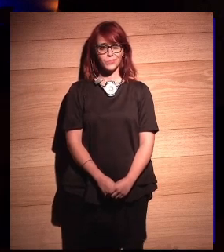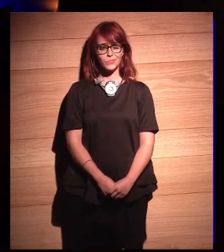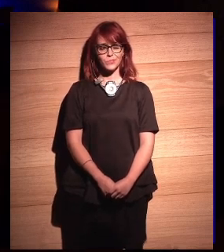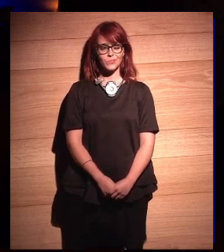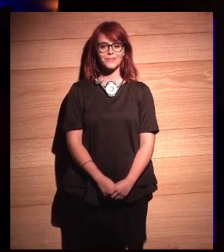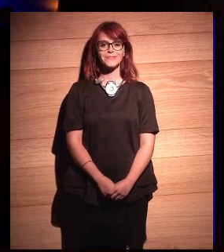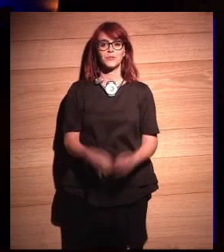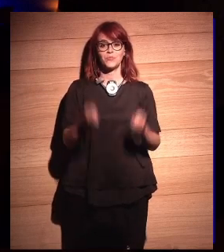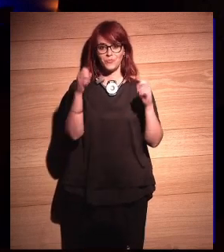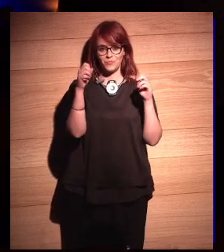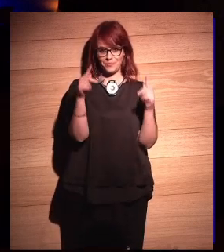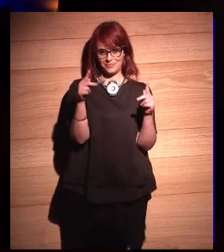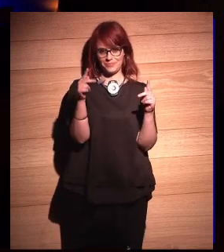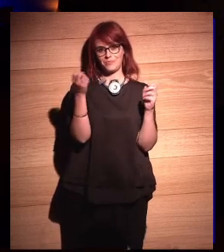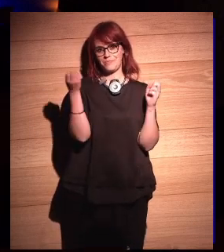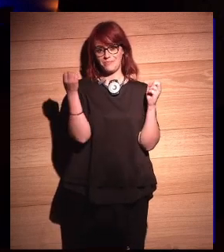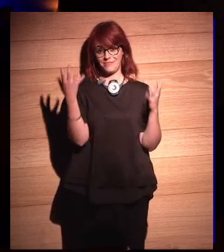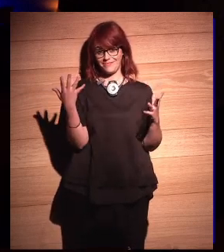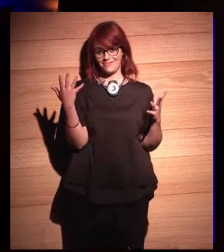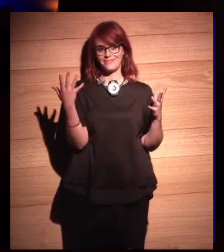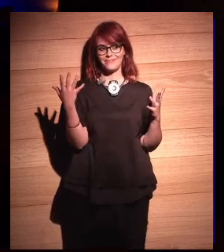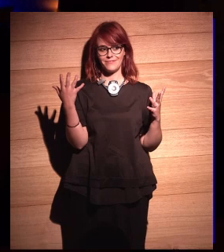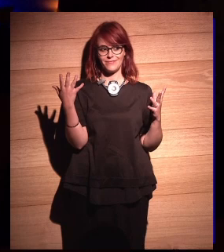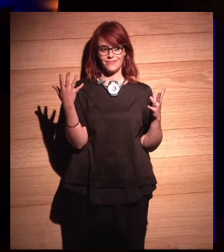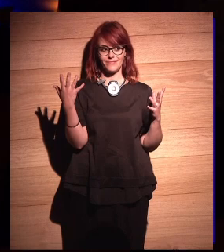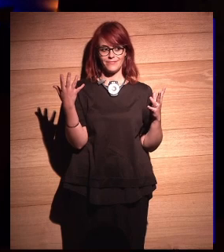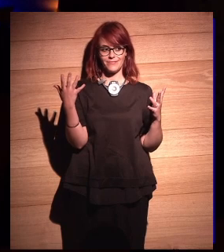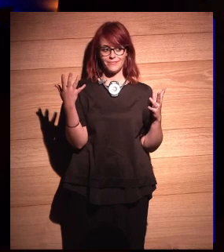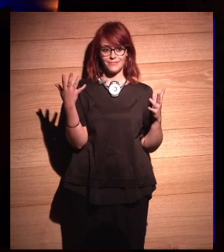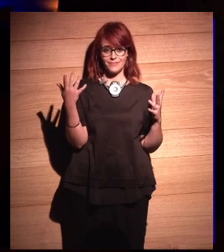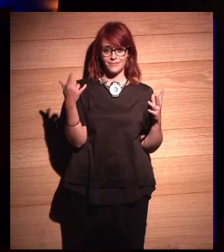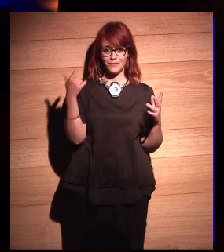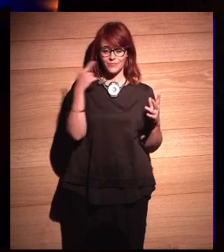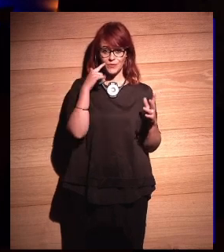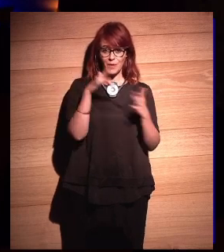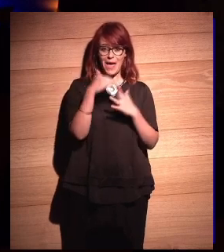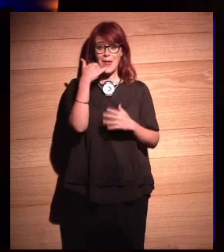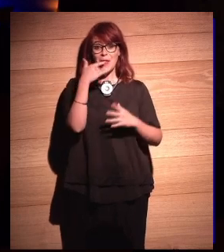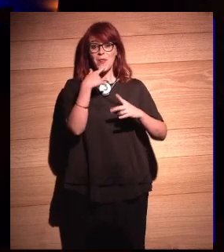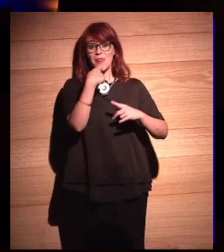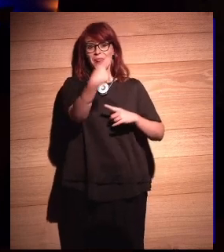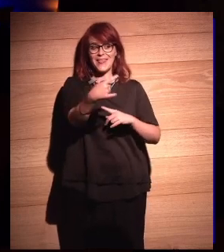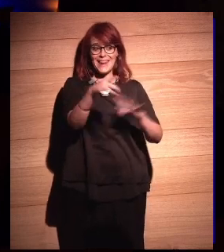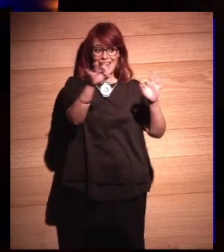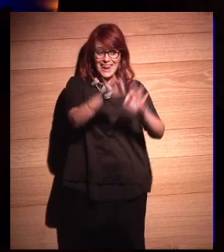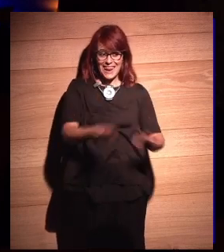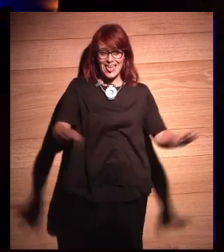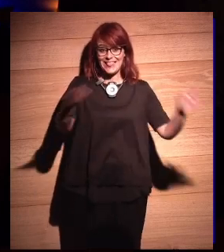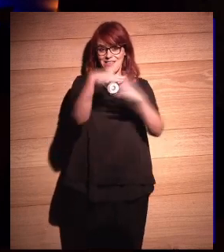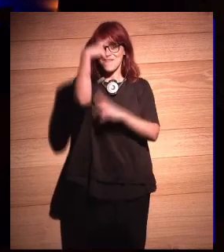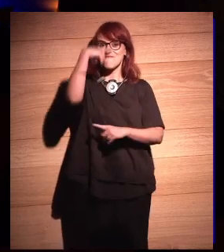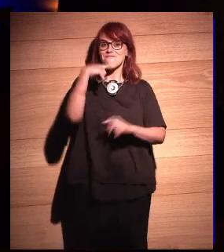Ooh, okay. I'm not going to say anything about the visuals anymore. This song is shorty.